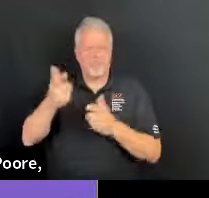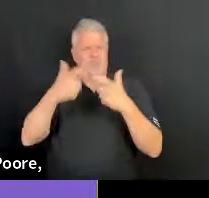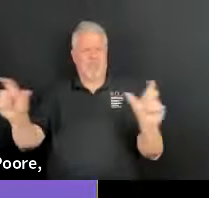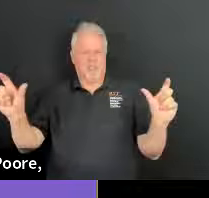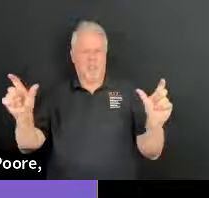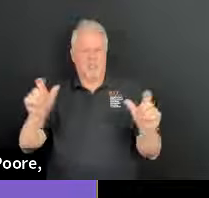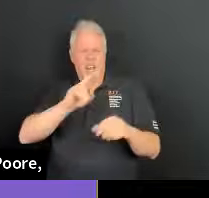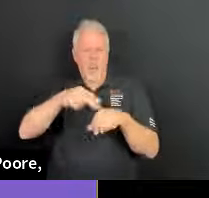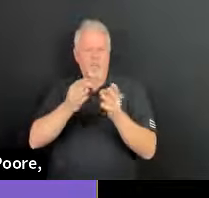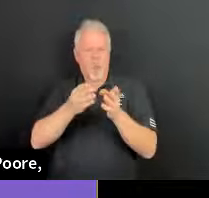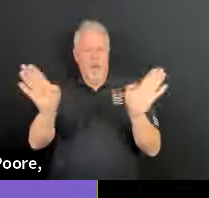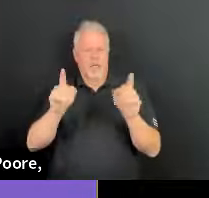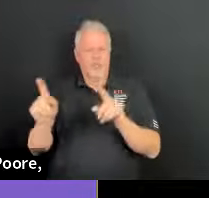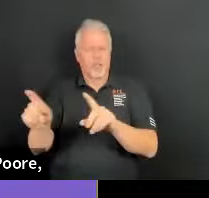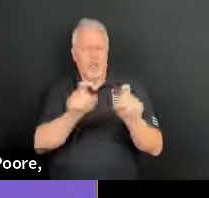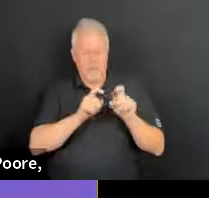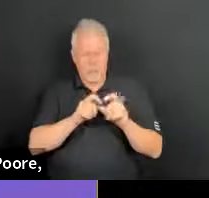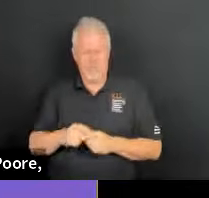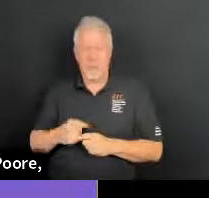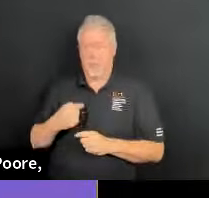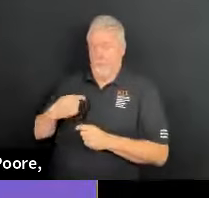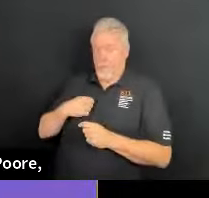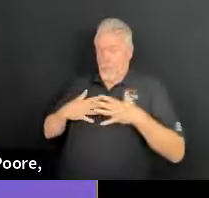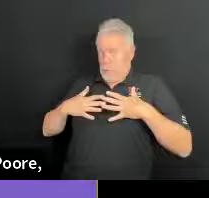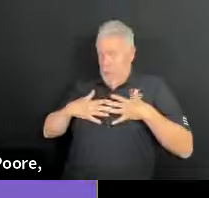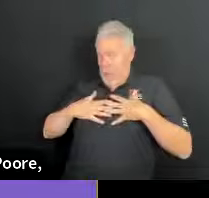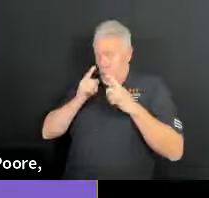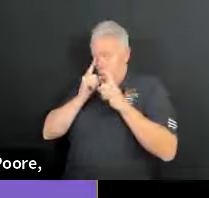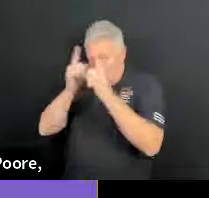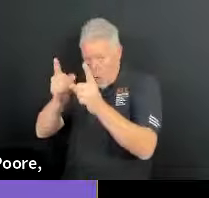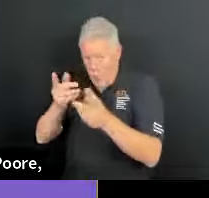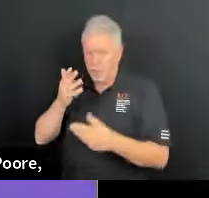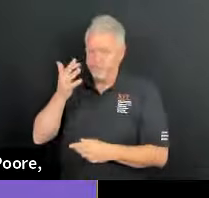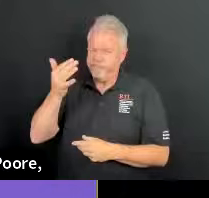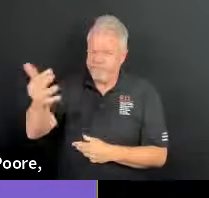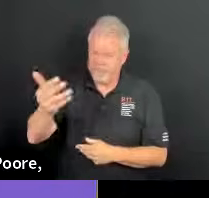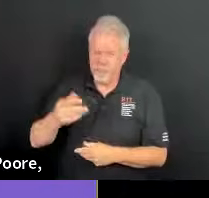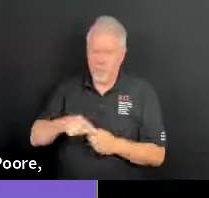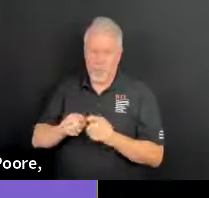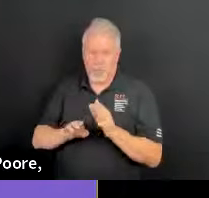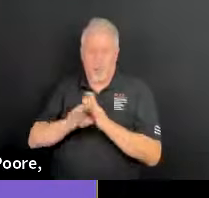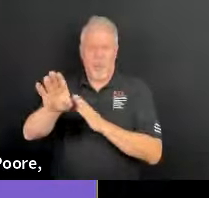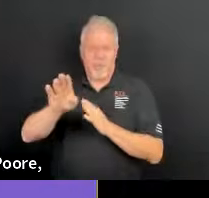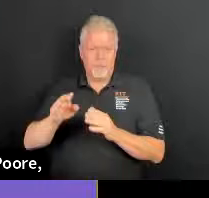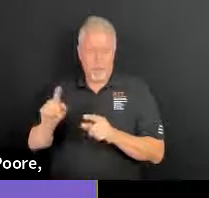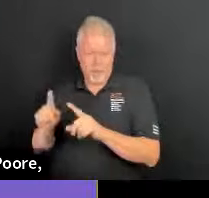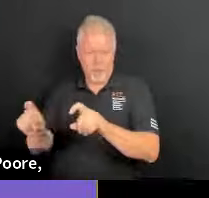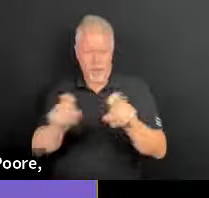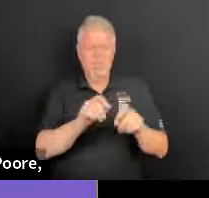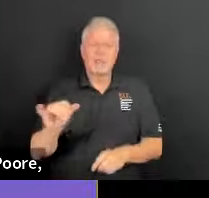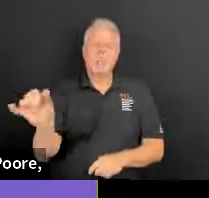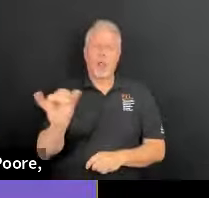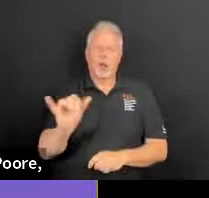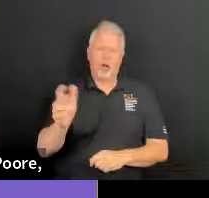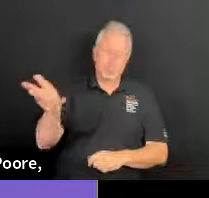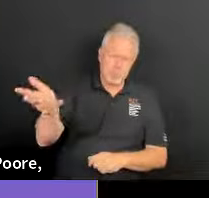a survey that was done to the general public. We're unaware of how many deaf or hard of hearing people were included in that survey, but my